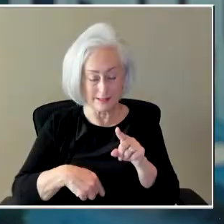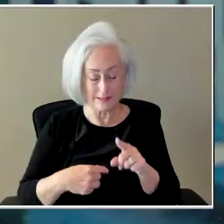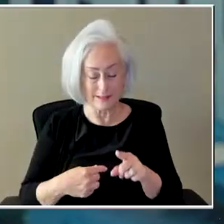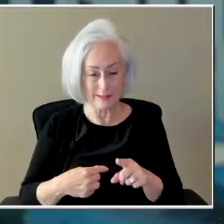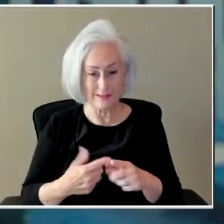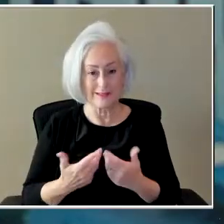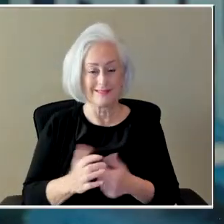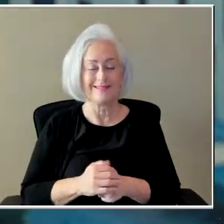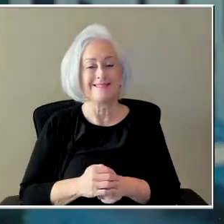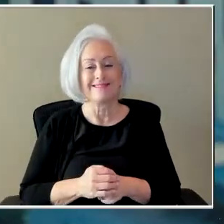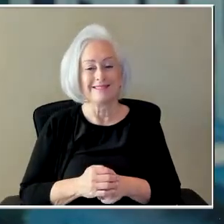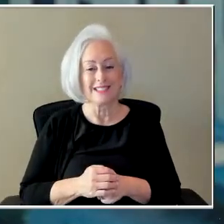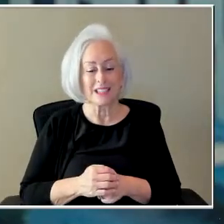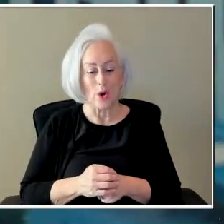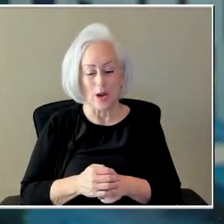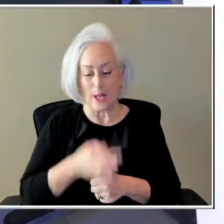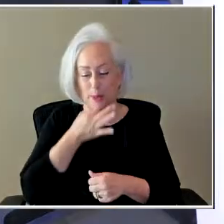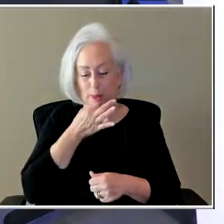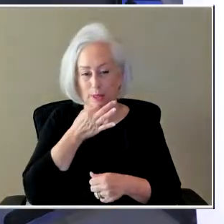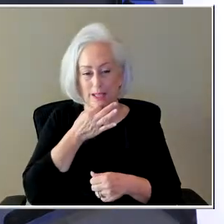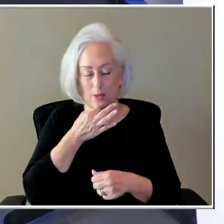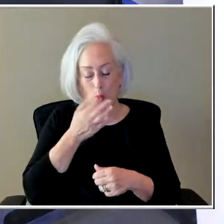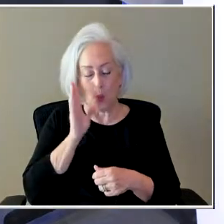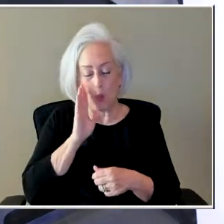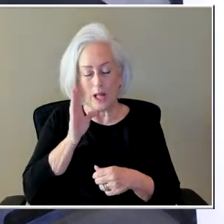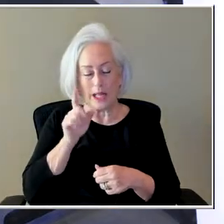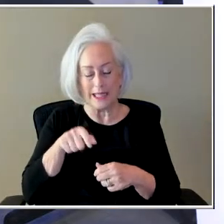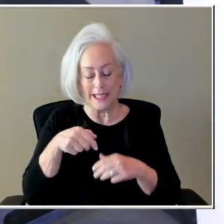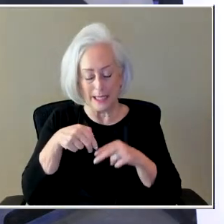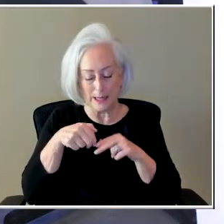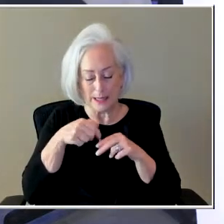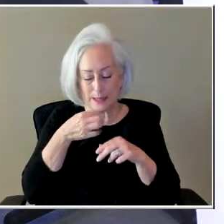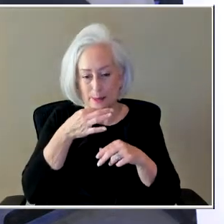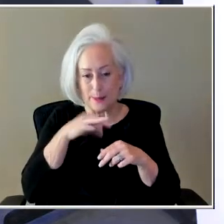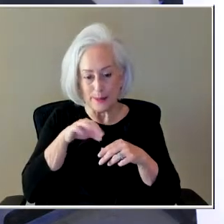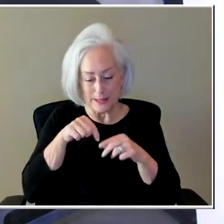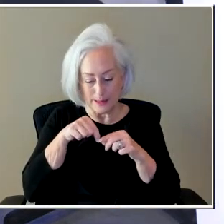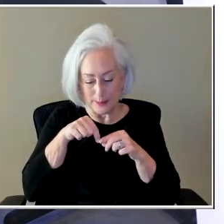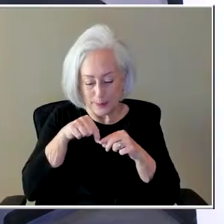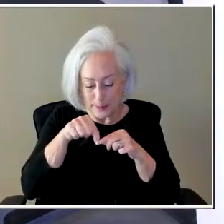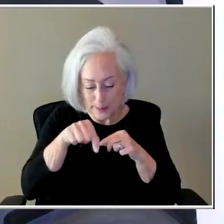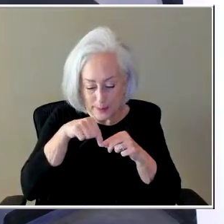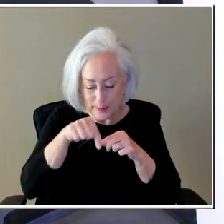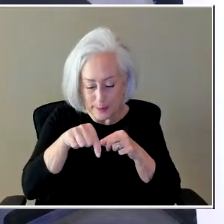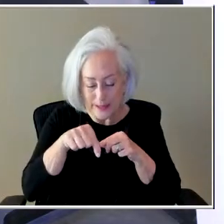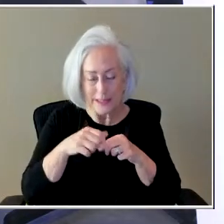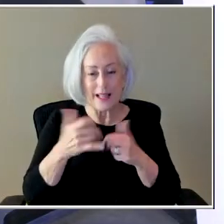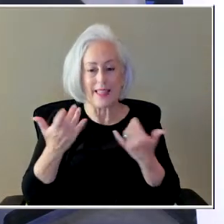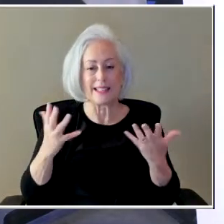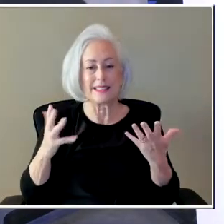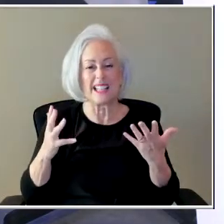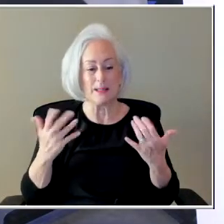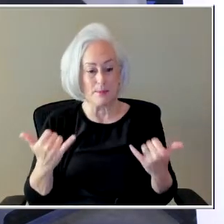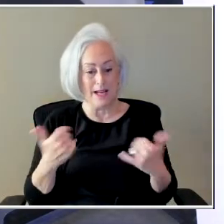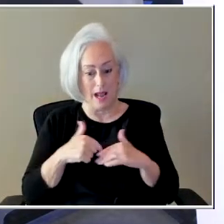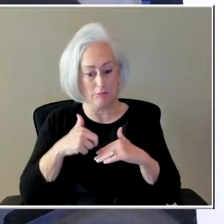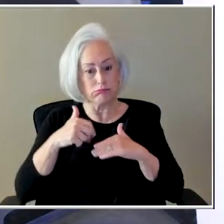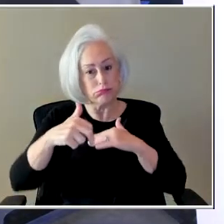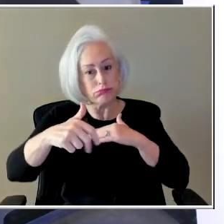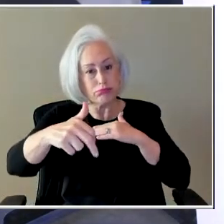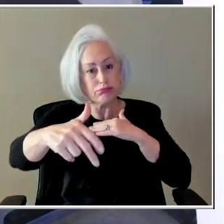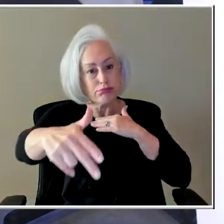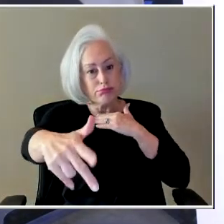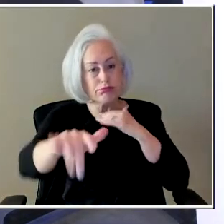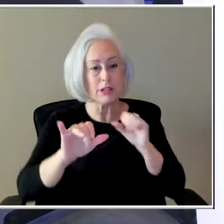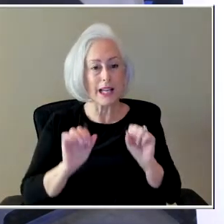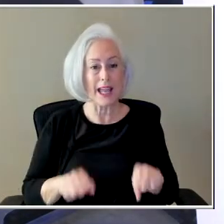very far at all. It would take some planning. Oh, sure. A lot of planning. Shelley, this is probably, it's kind of like a balancing act, trying